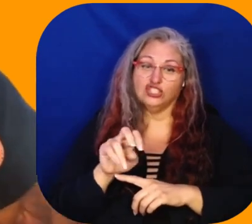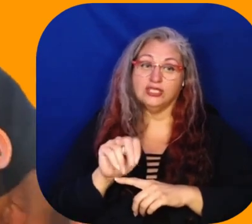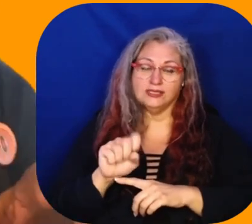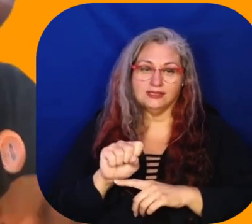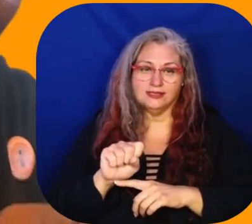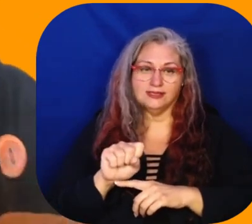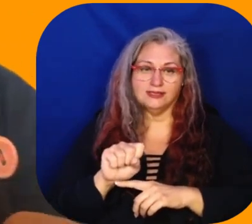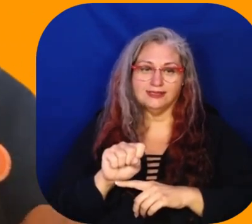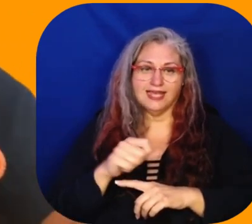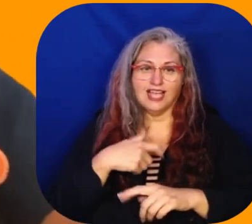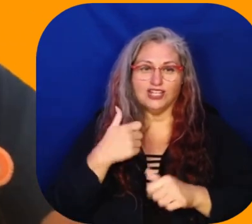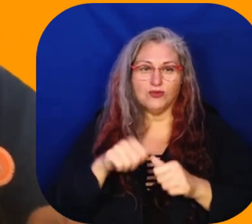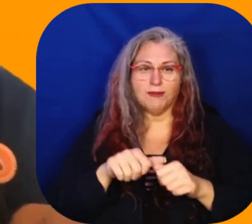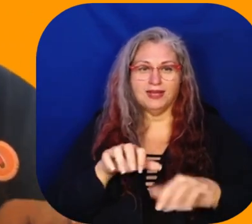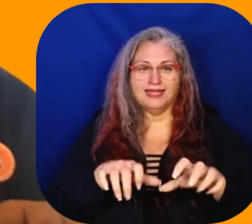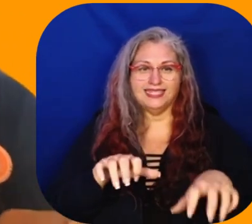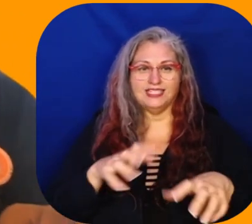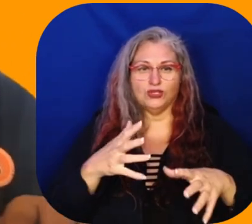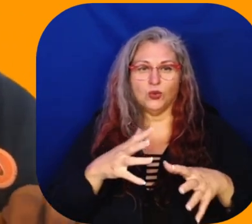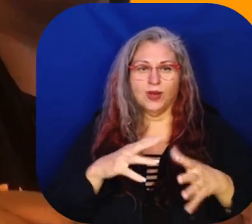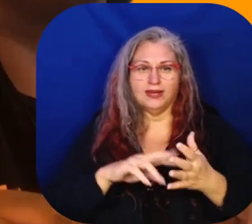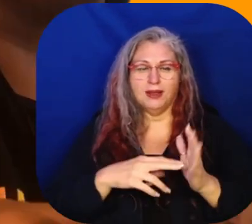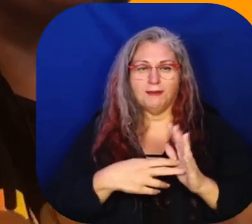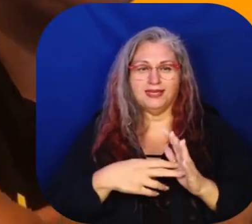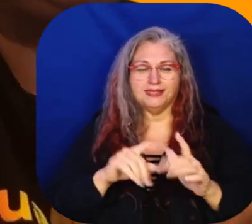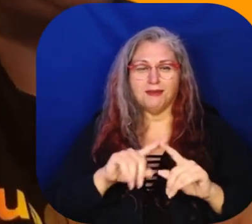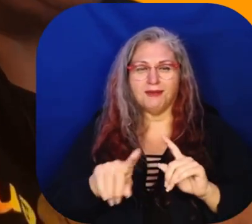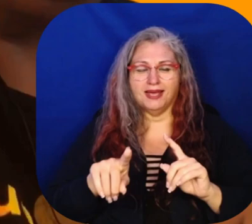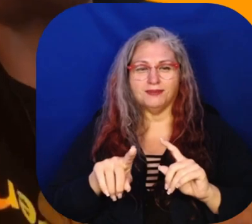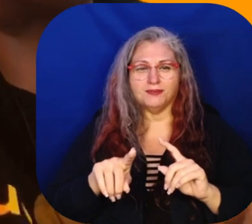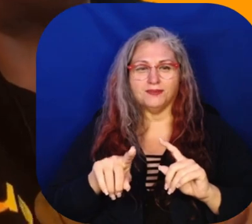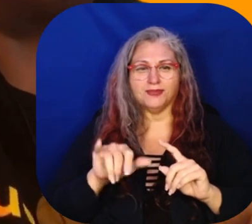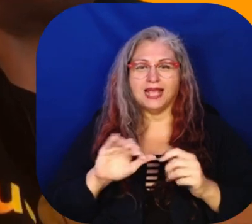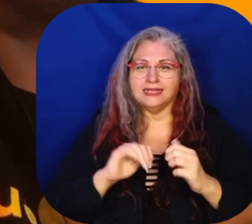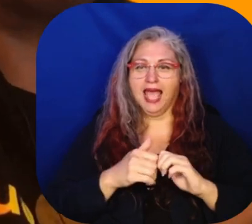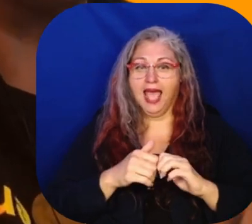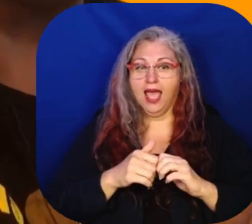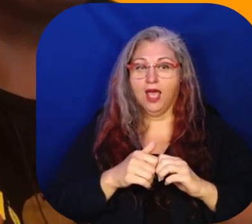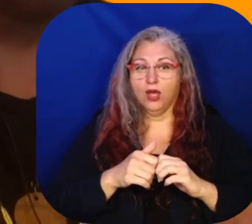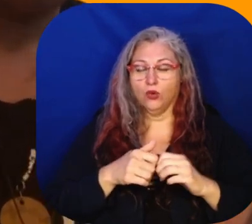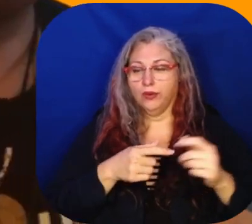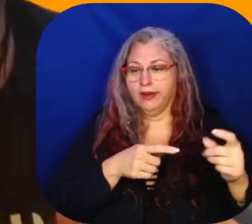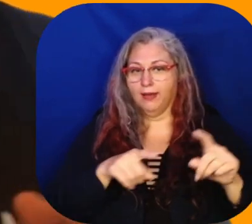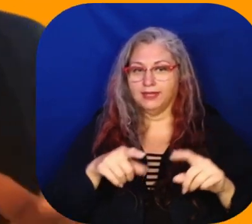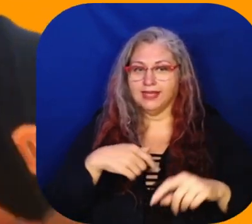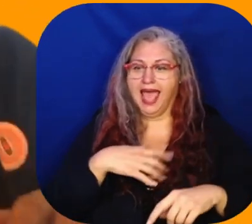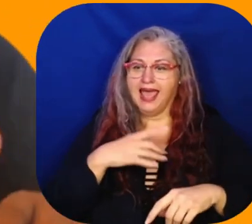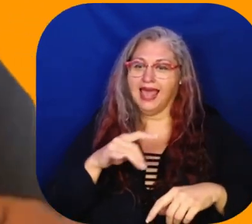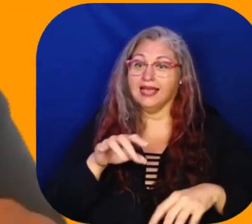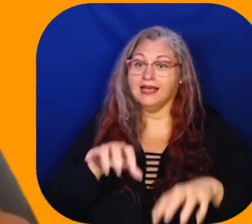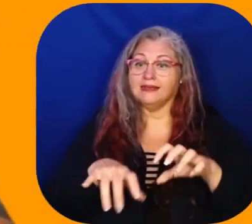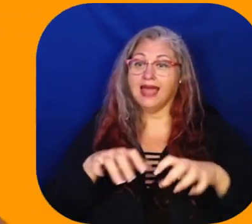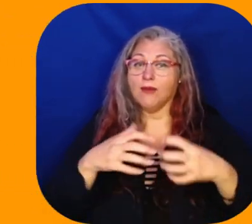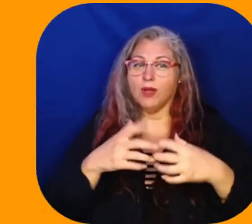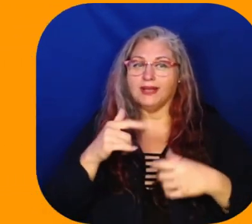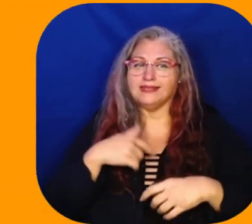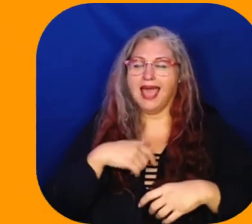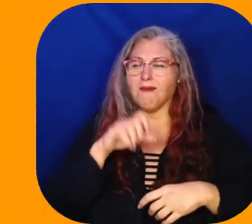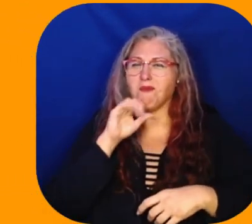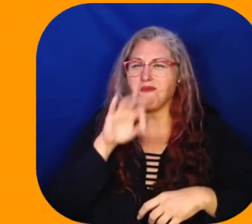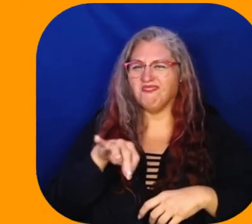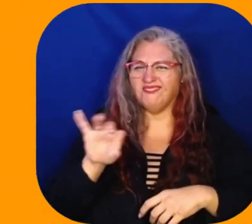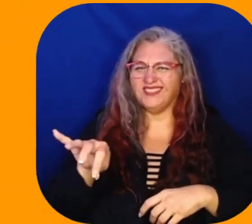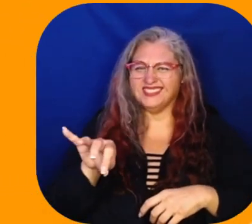Sorry, I just remember what deletions is about. But that's how it happens. And I like the typewriter because I'm old school like that.